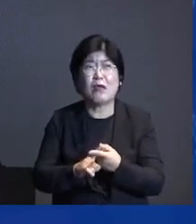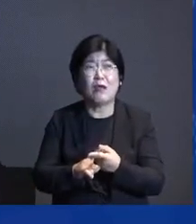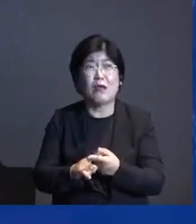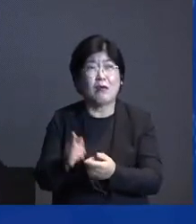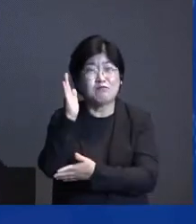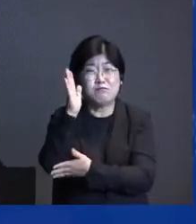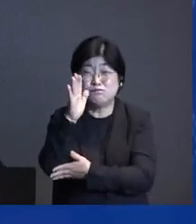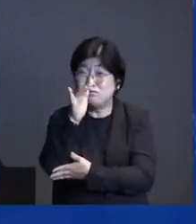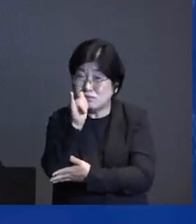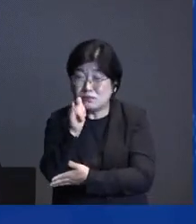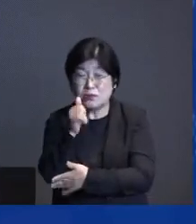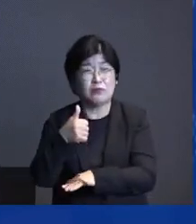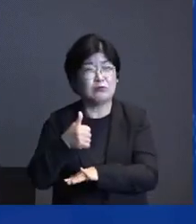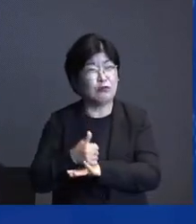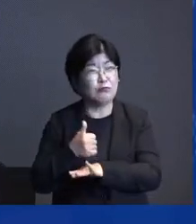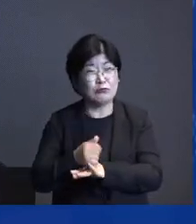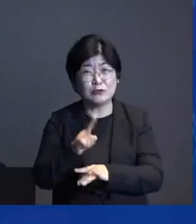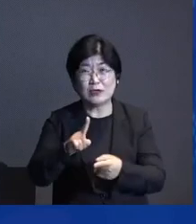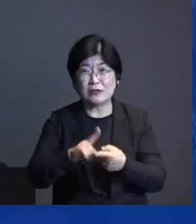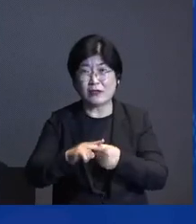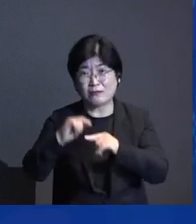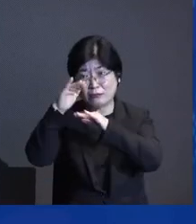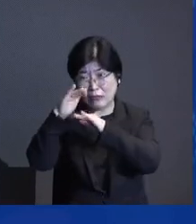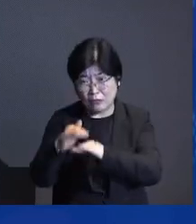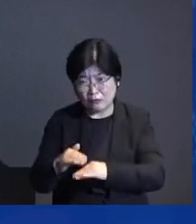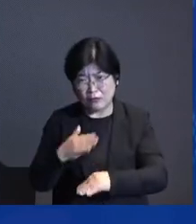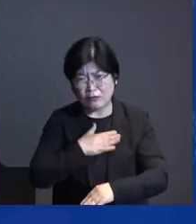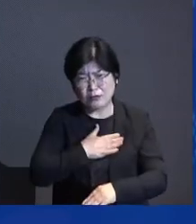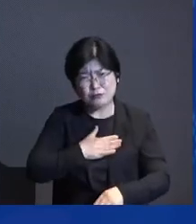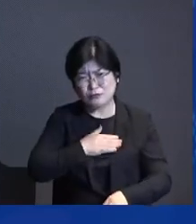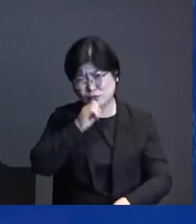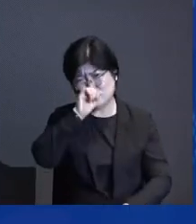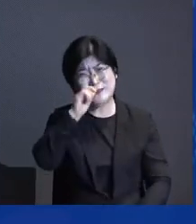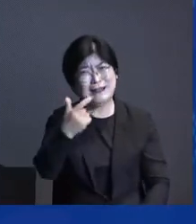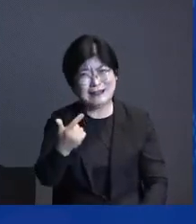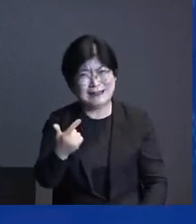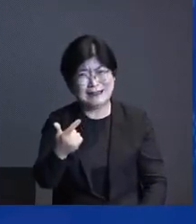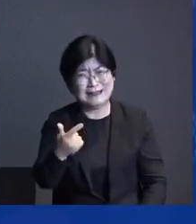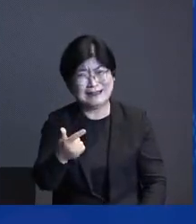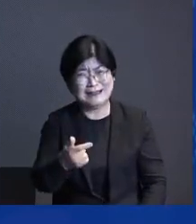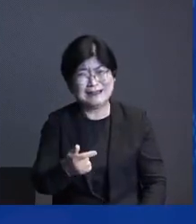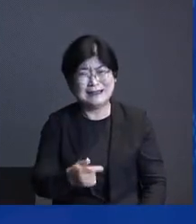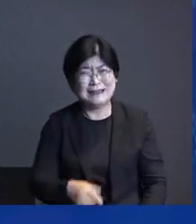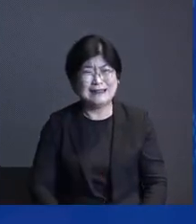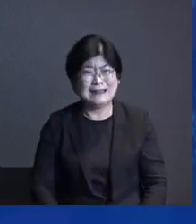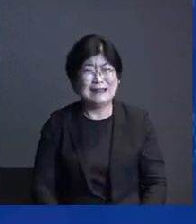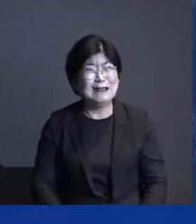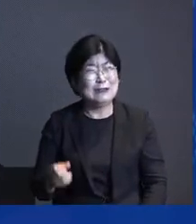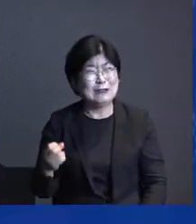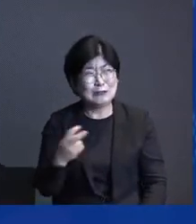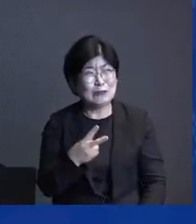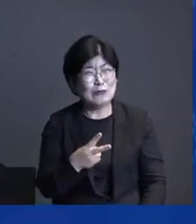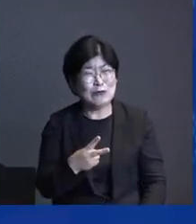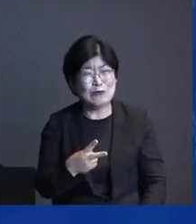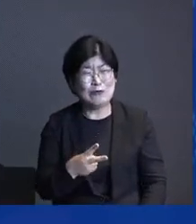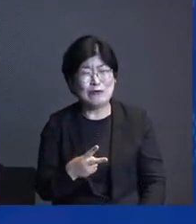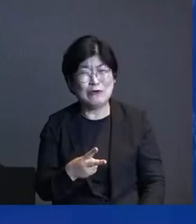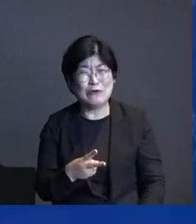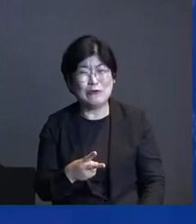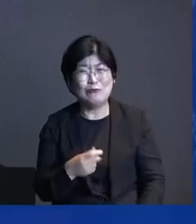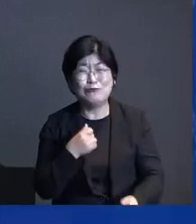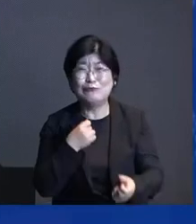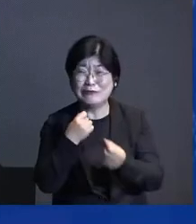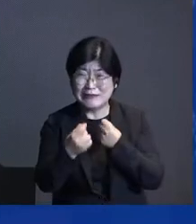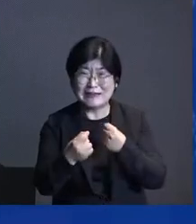depressing realities for many of us. But from the second session on this talk, we learned that there are so